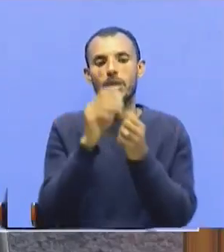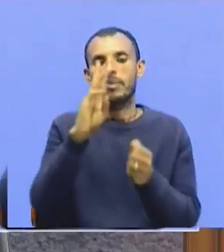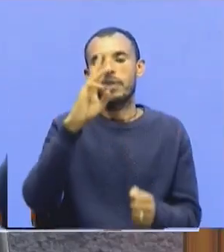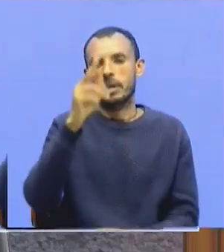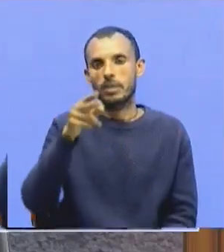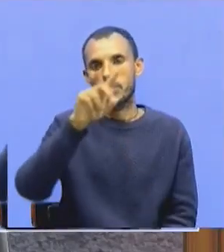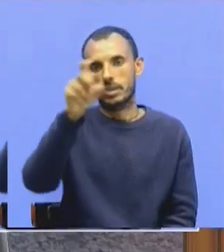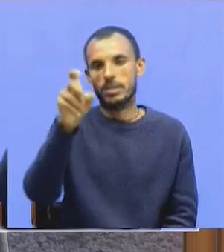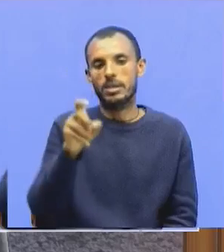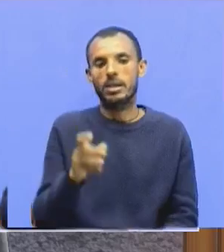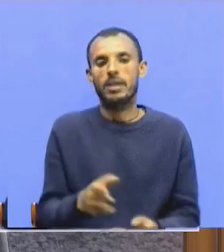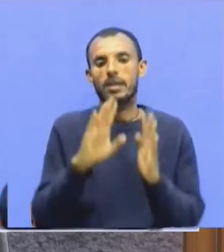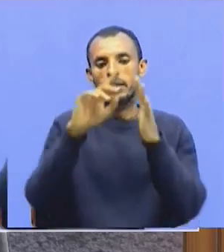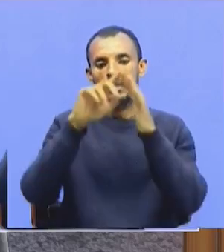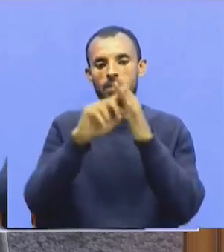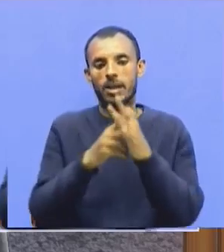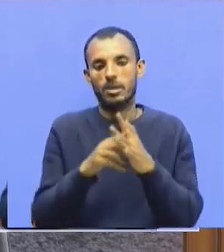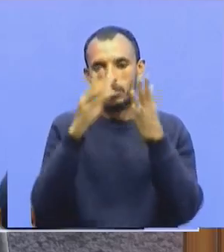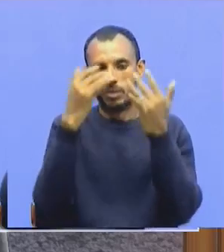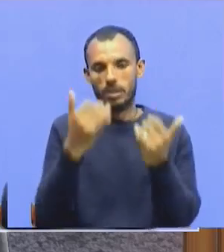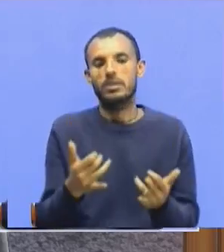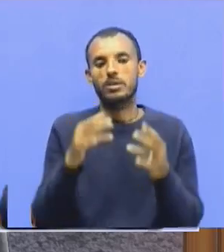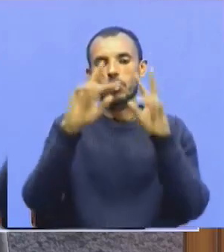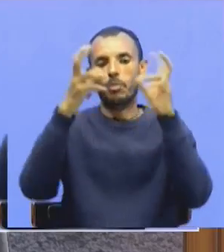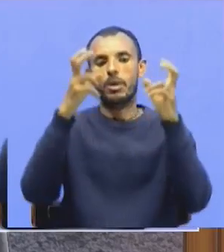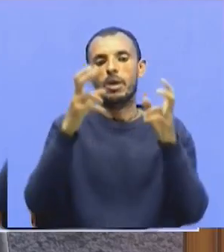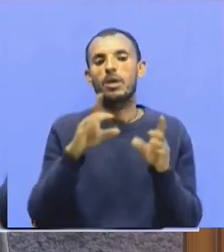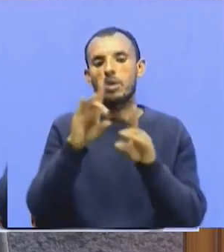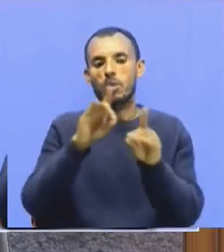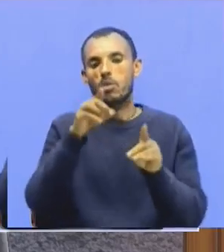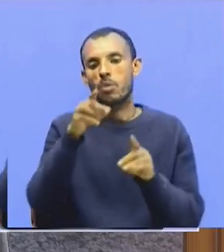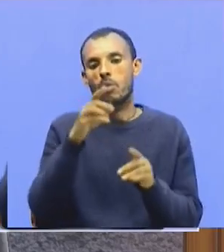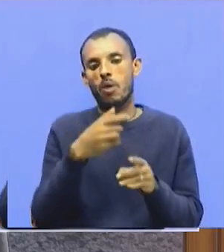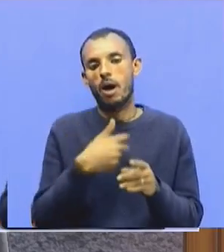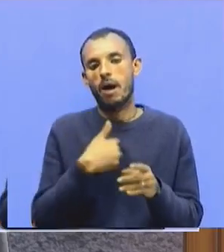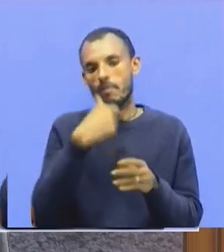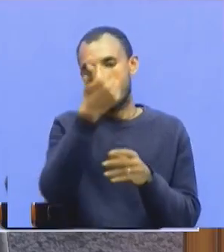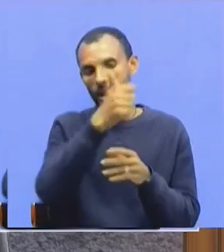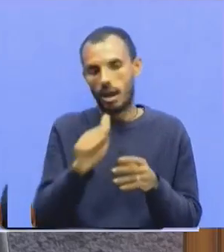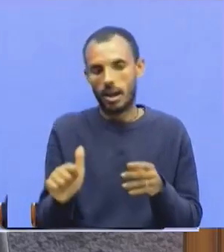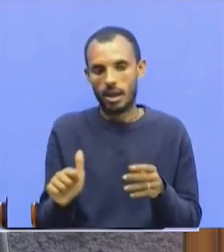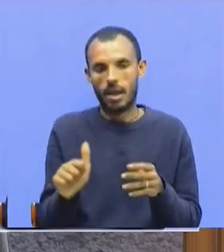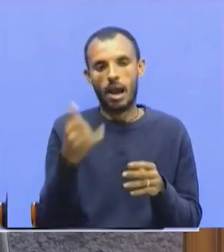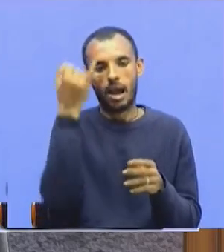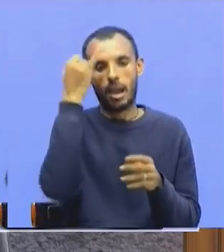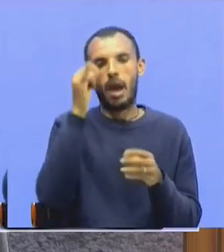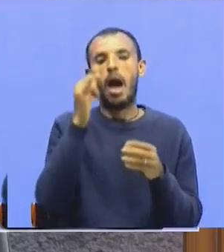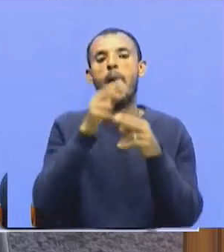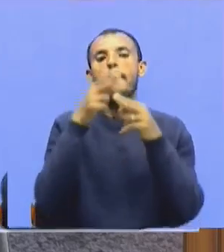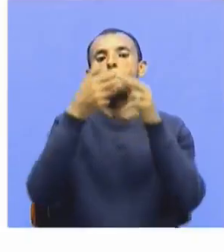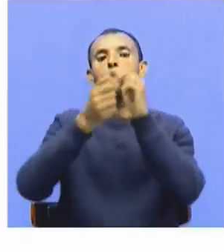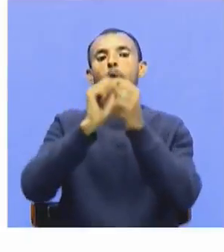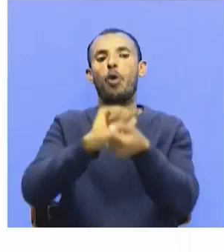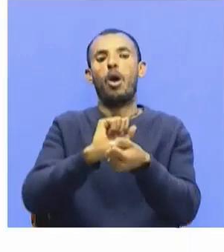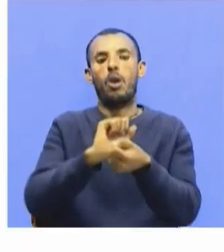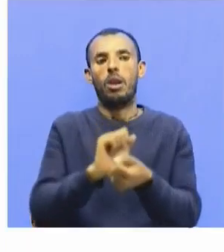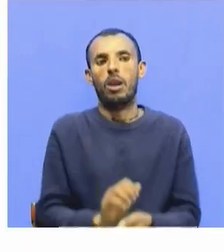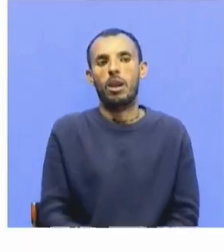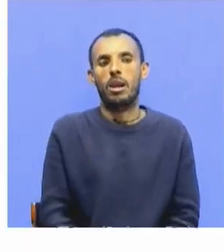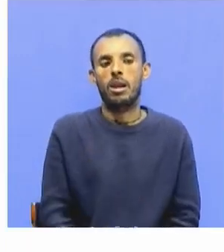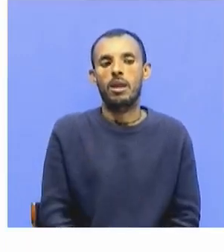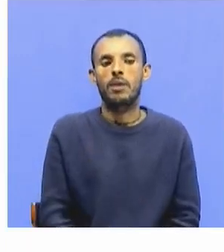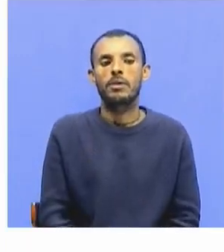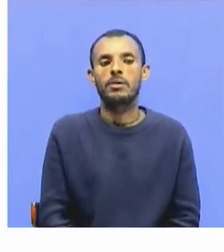start today's topic. Students, do you have any idea about pronouns? Here is